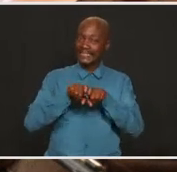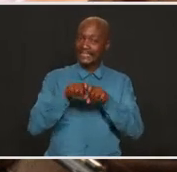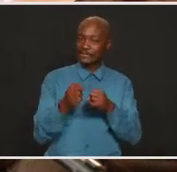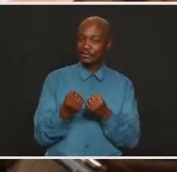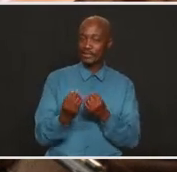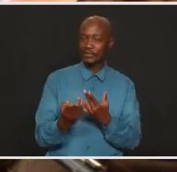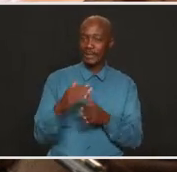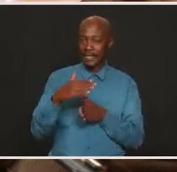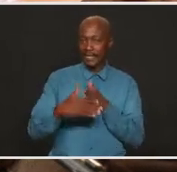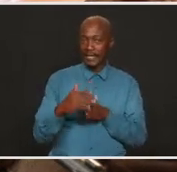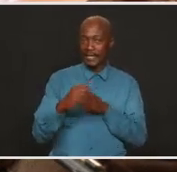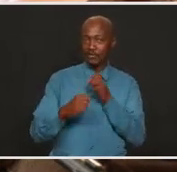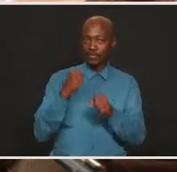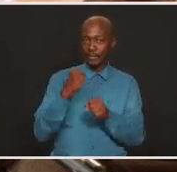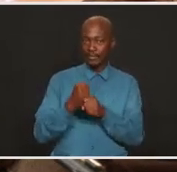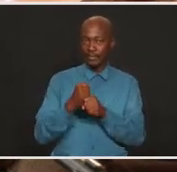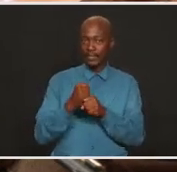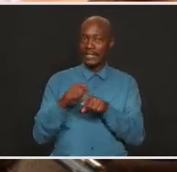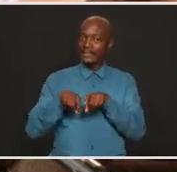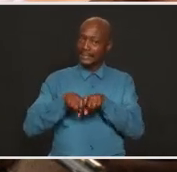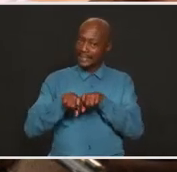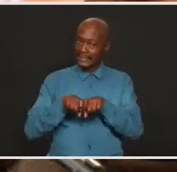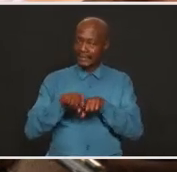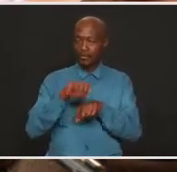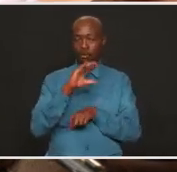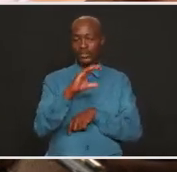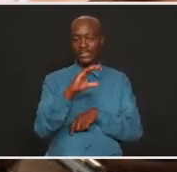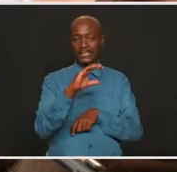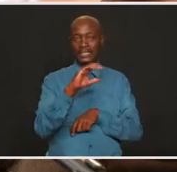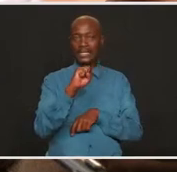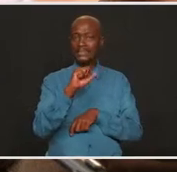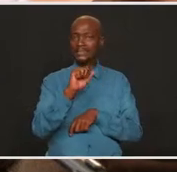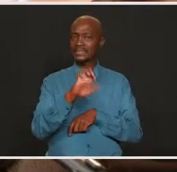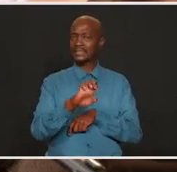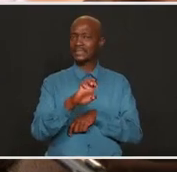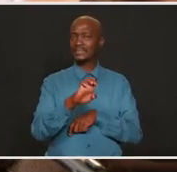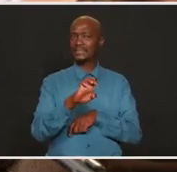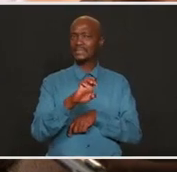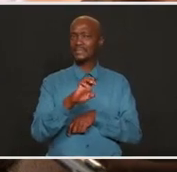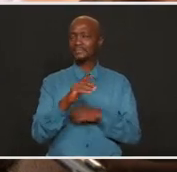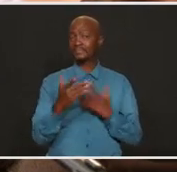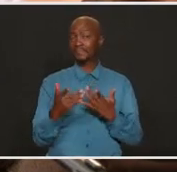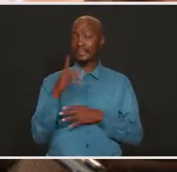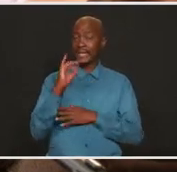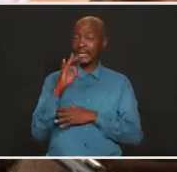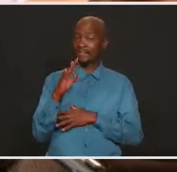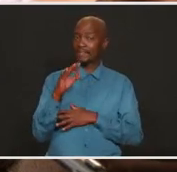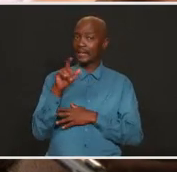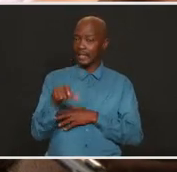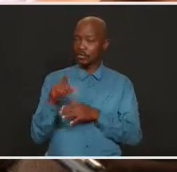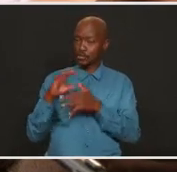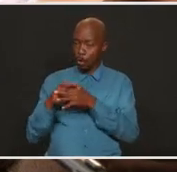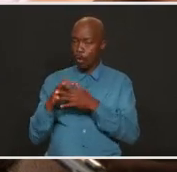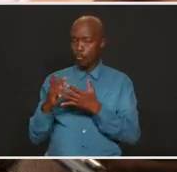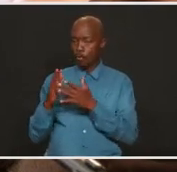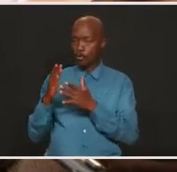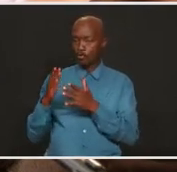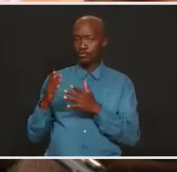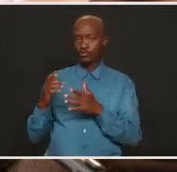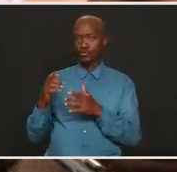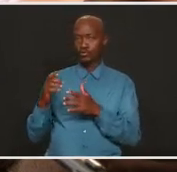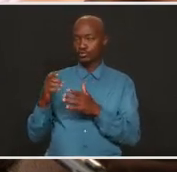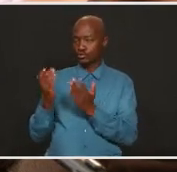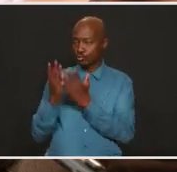at the end of the year test them on CSE if a homeschooler does not do CSE they will fail the